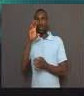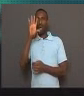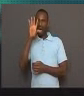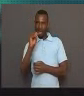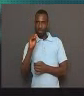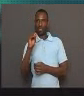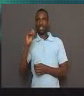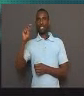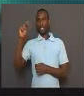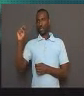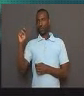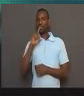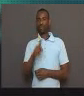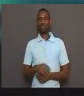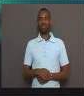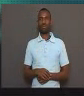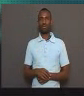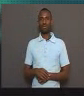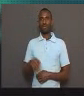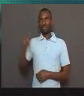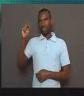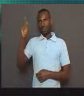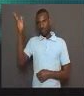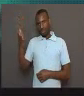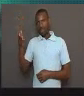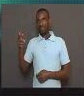2,450 newtons per square meter.